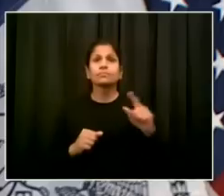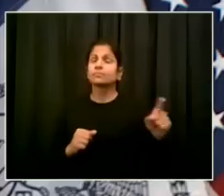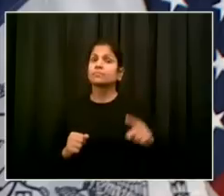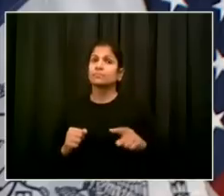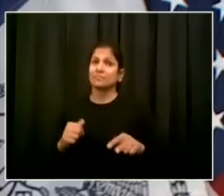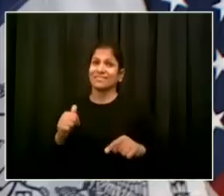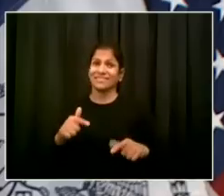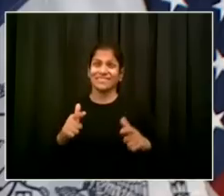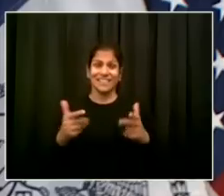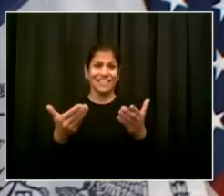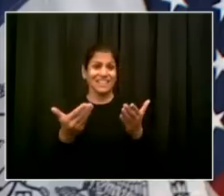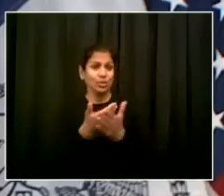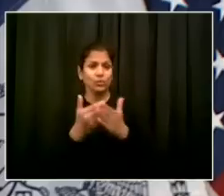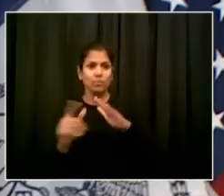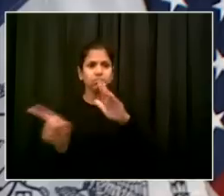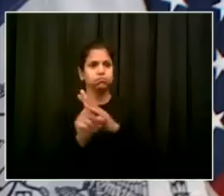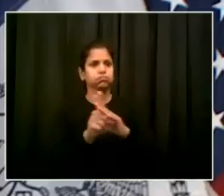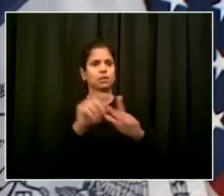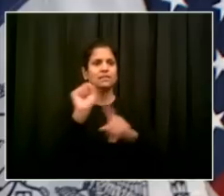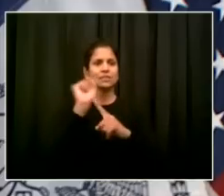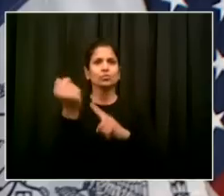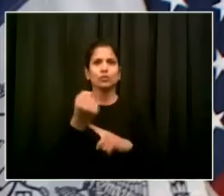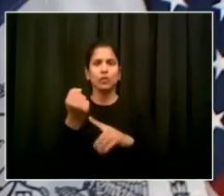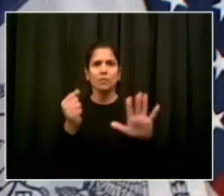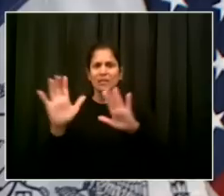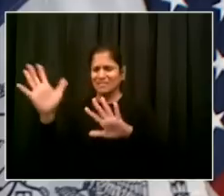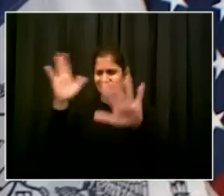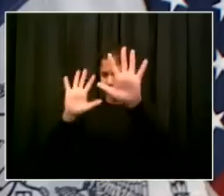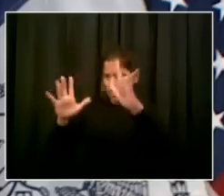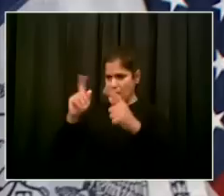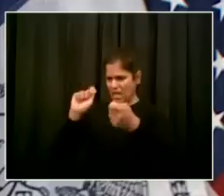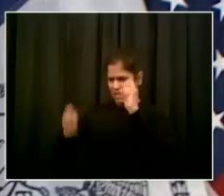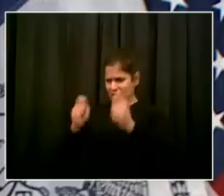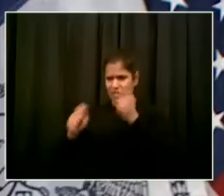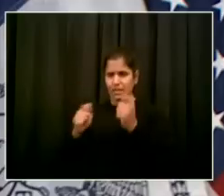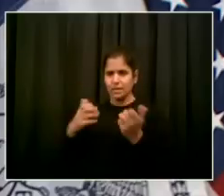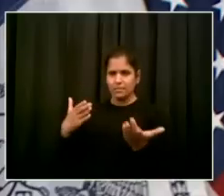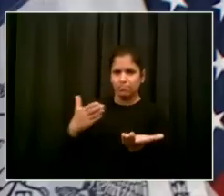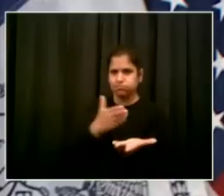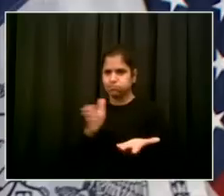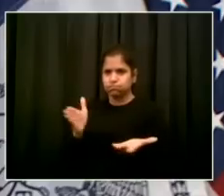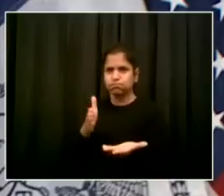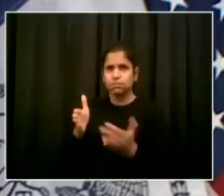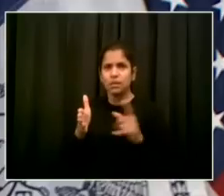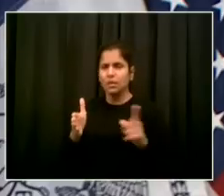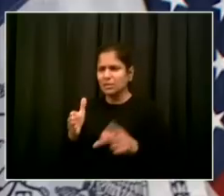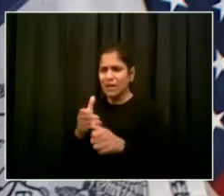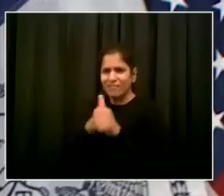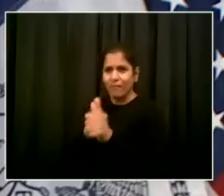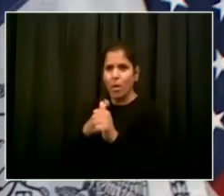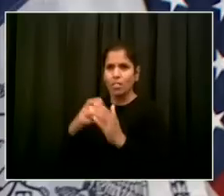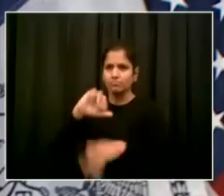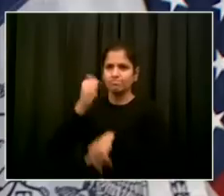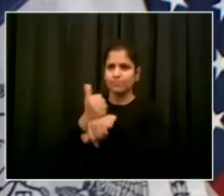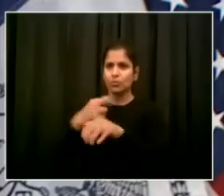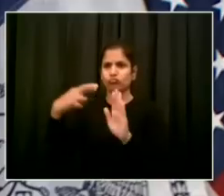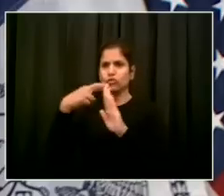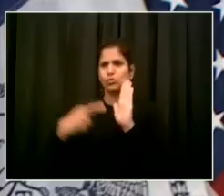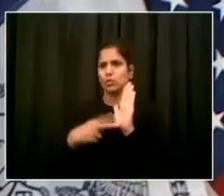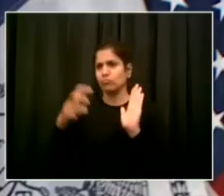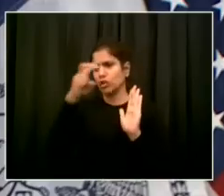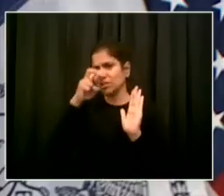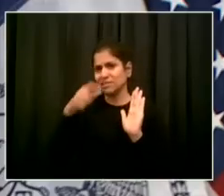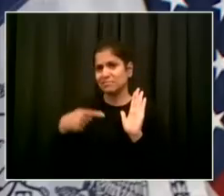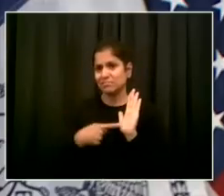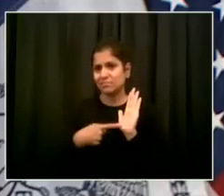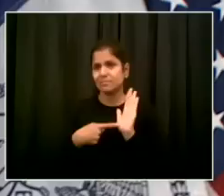with additional legal tools for the NYPD. The lawyers all have to get on the same page. The NYPD has to get